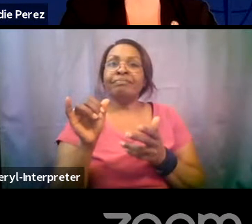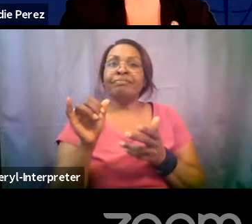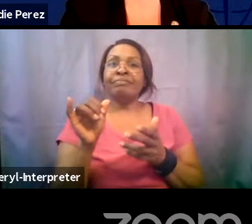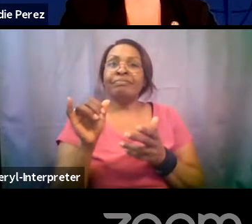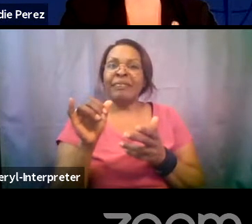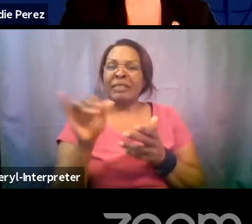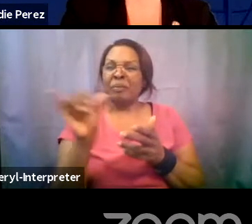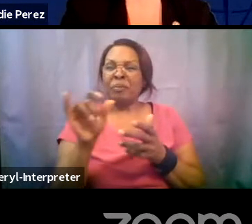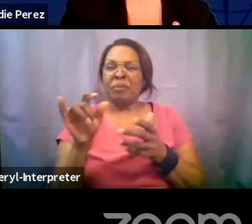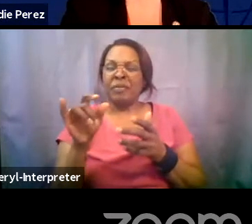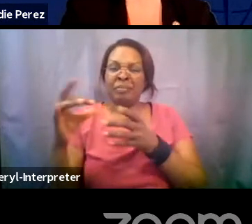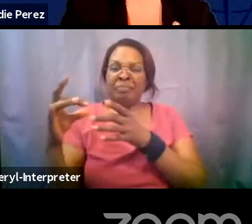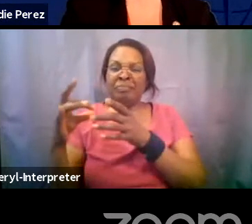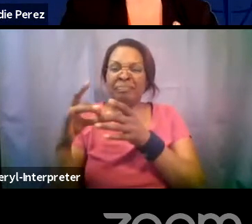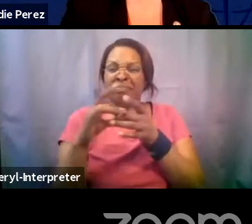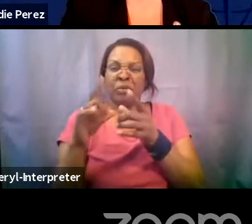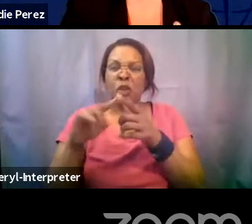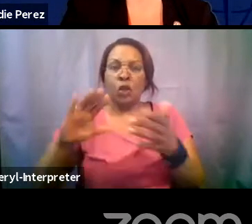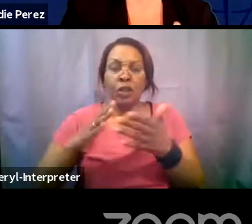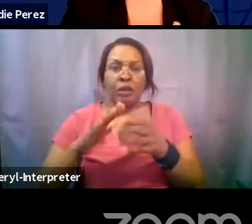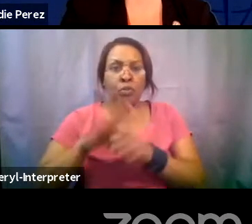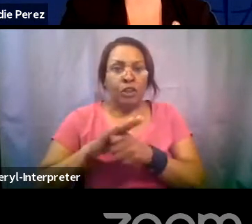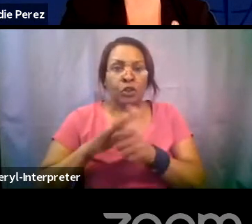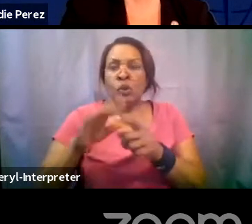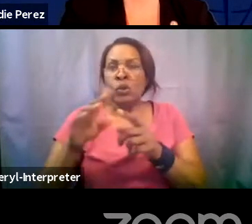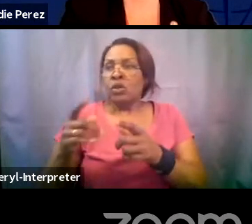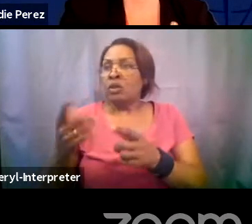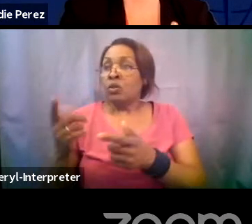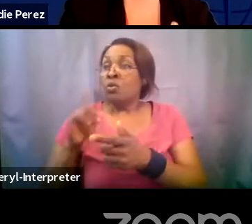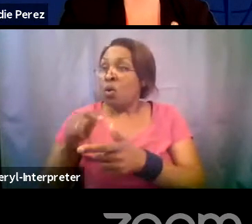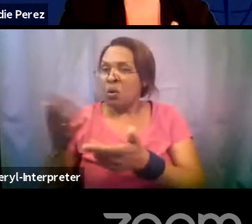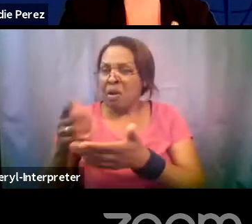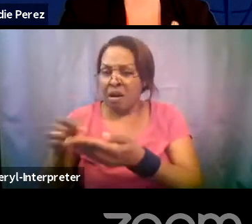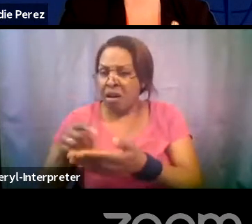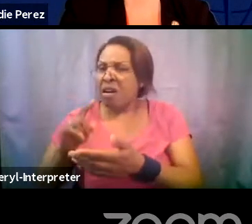to cooking is the pressure to get each order cooked correctly,